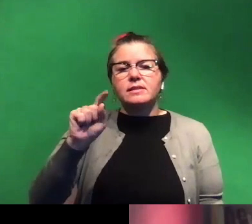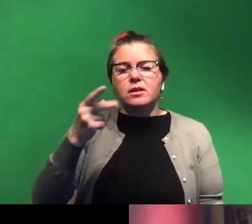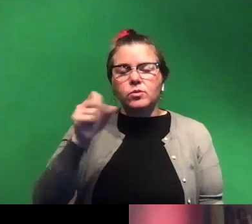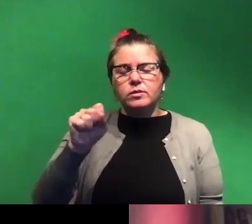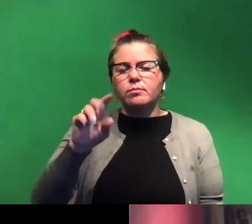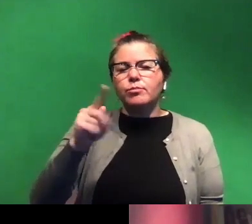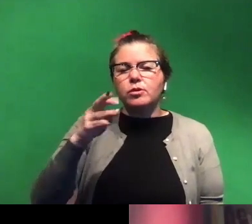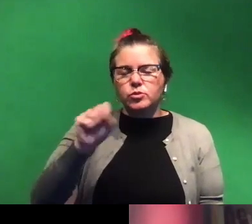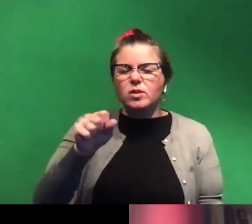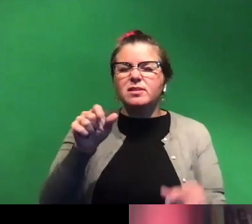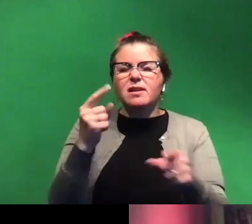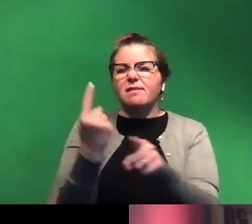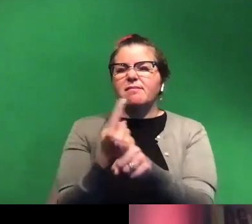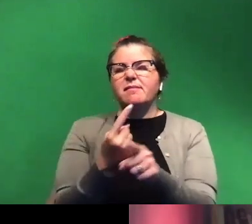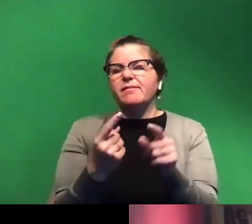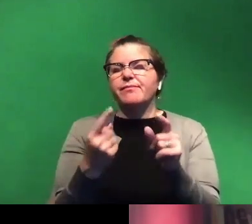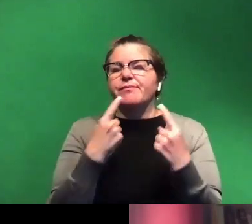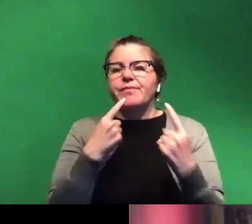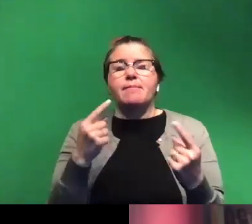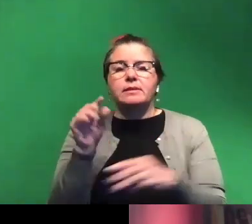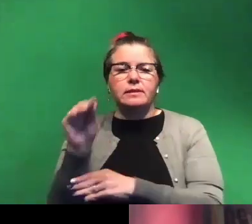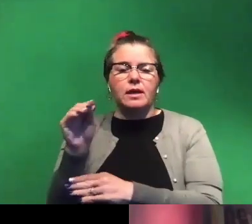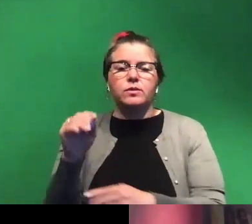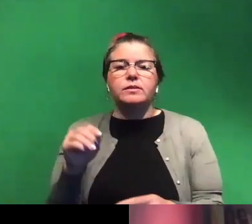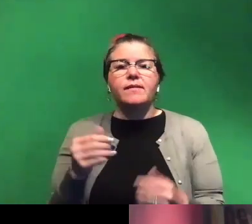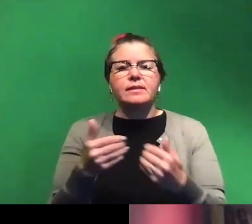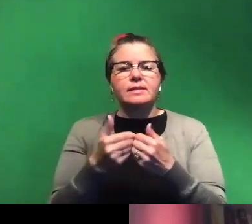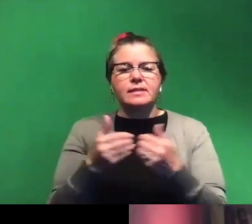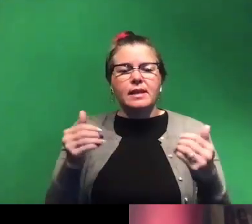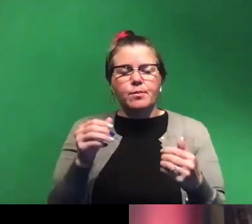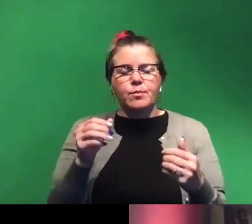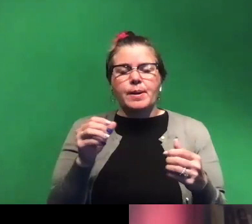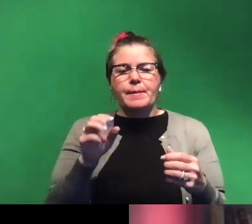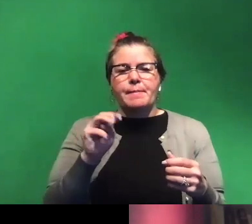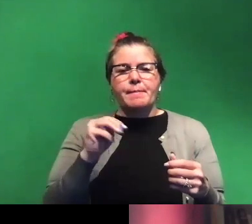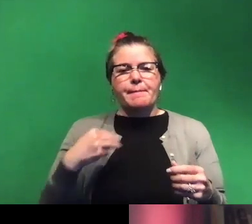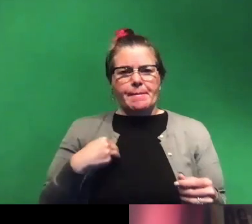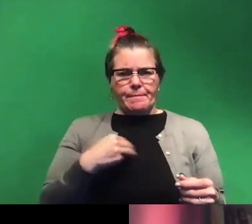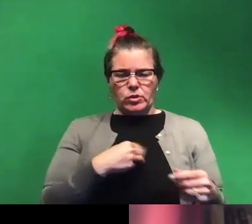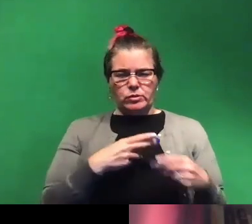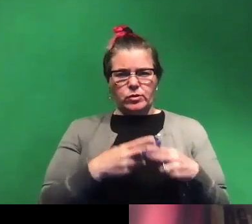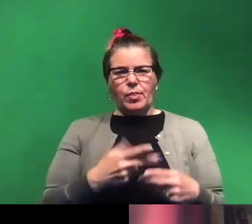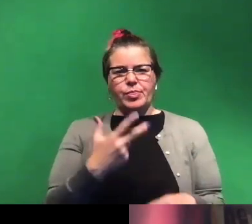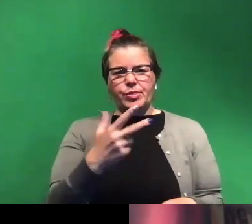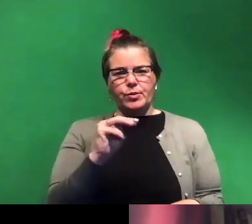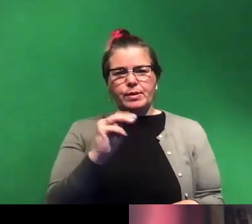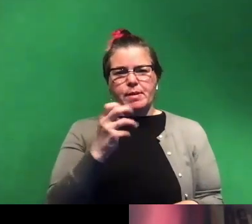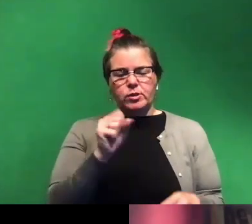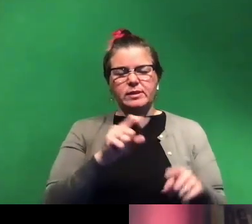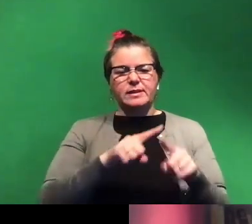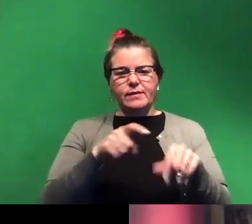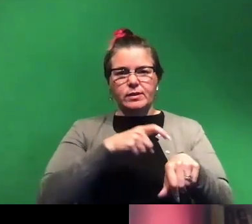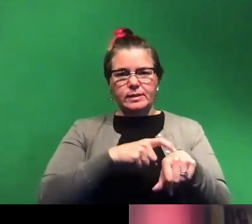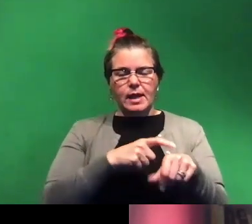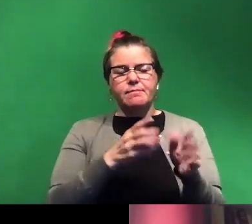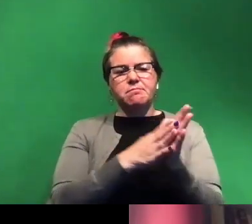classic dinosaurs. It has separate what we call members, and it has at least 3 members that are different time periods. It spans about